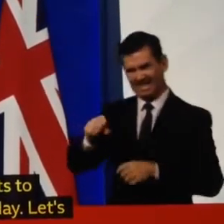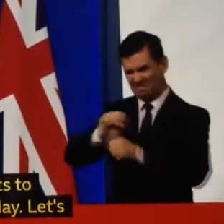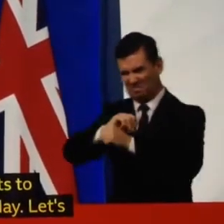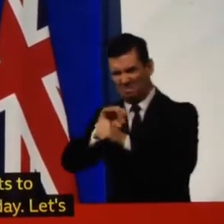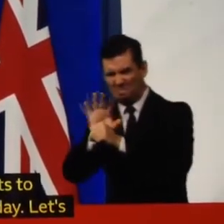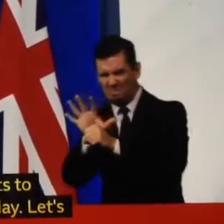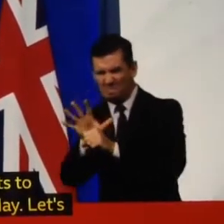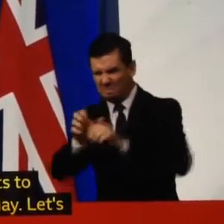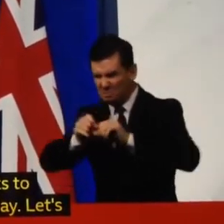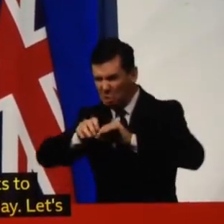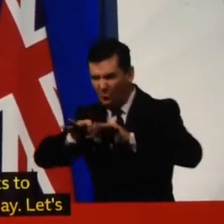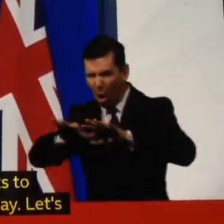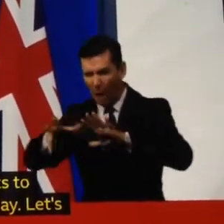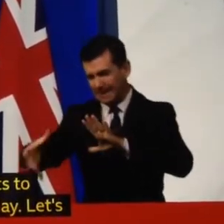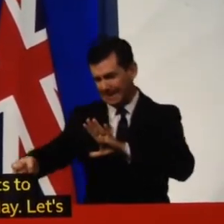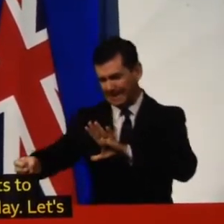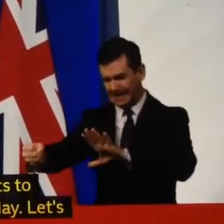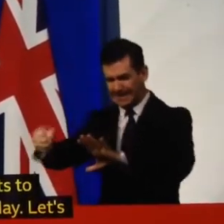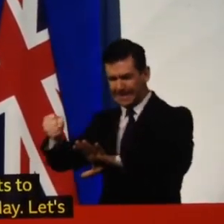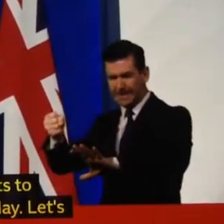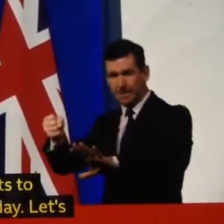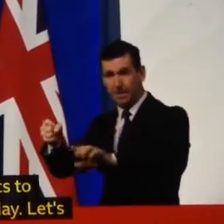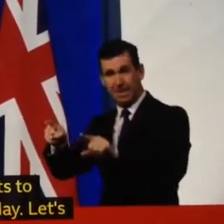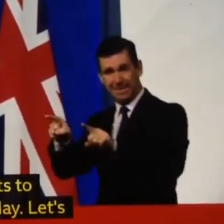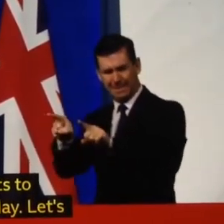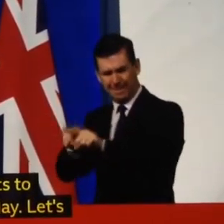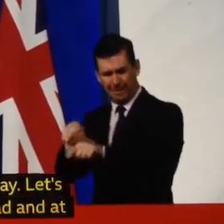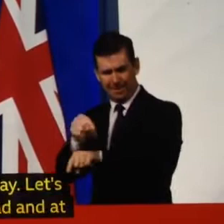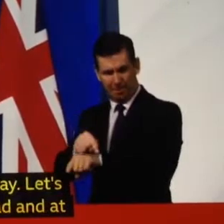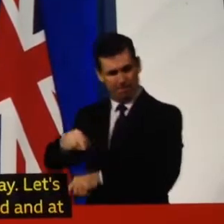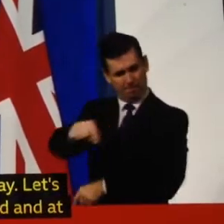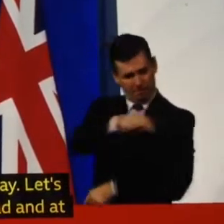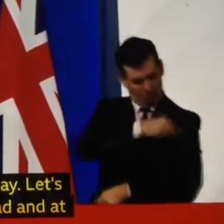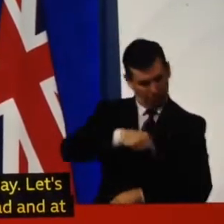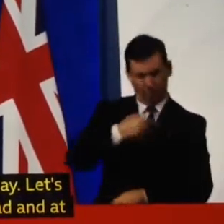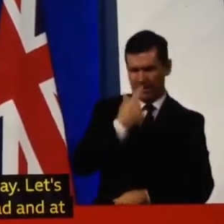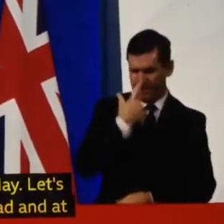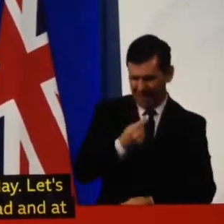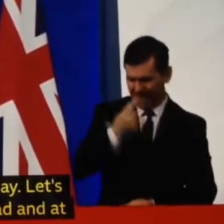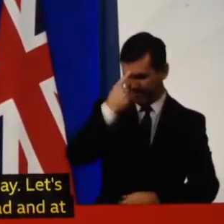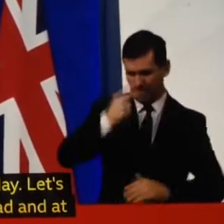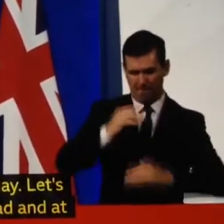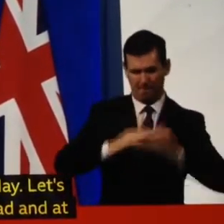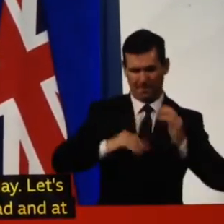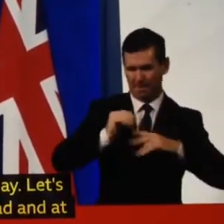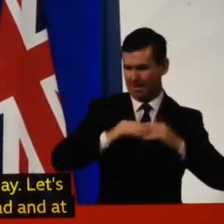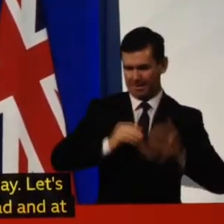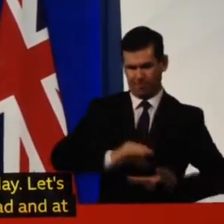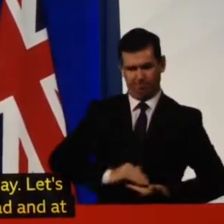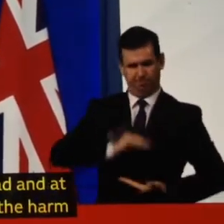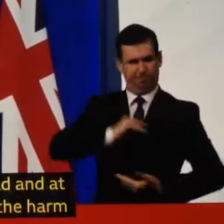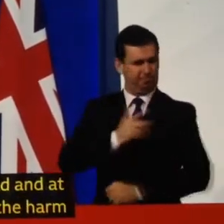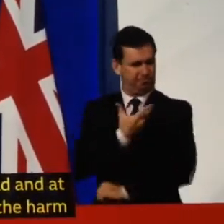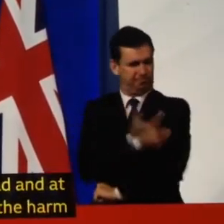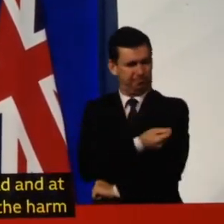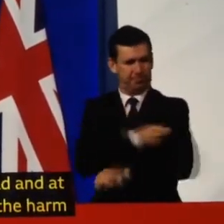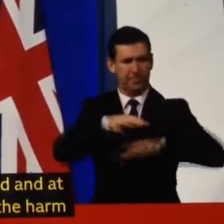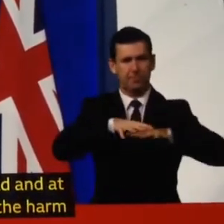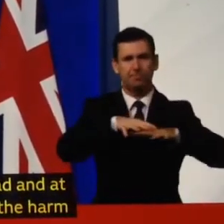spread, and at the same time, let's reduce the harm Omicron can do to us by building up our vaccine